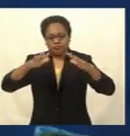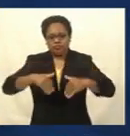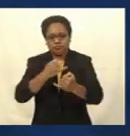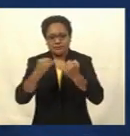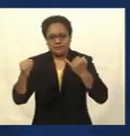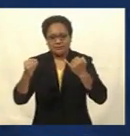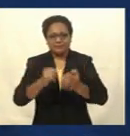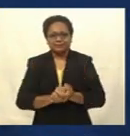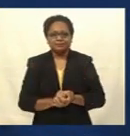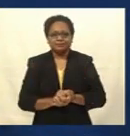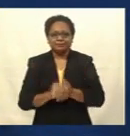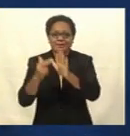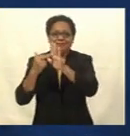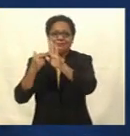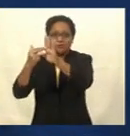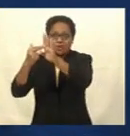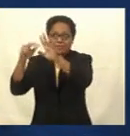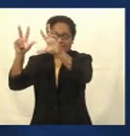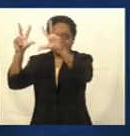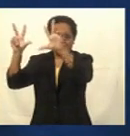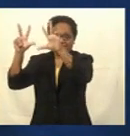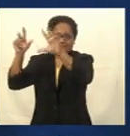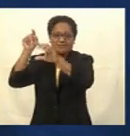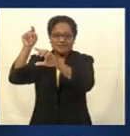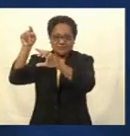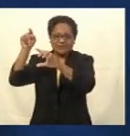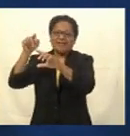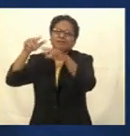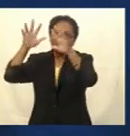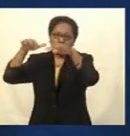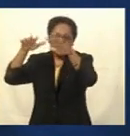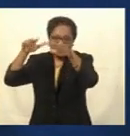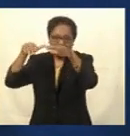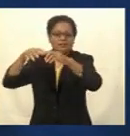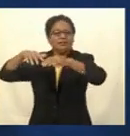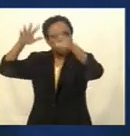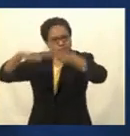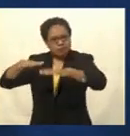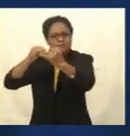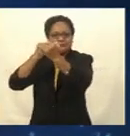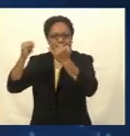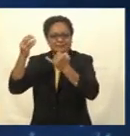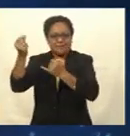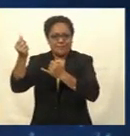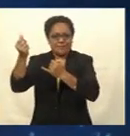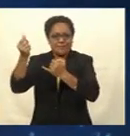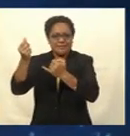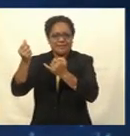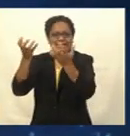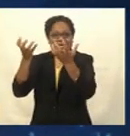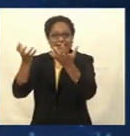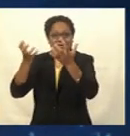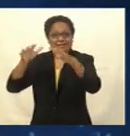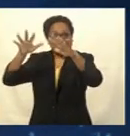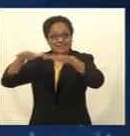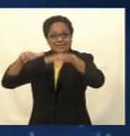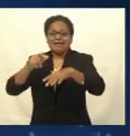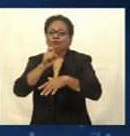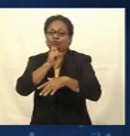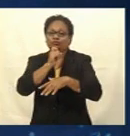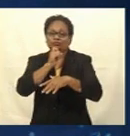In the north, breezy this morning with occasional rain and a thunderstorm or two. there were heavy showers in the afternoon as